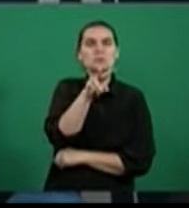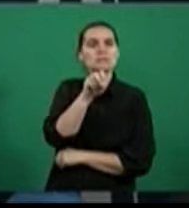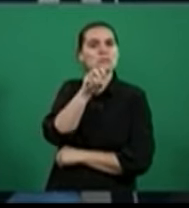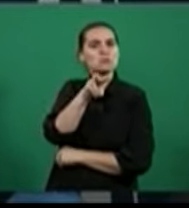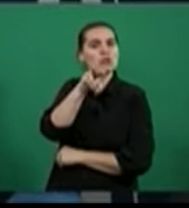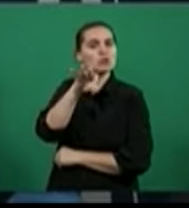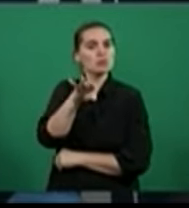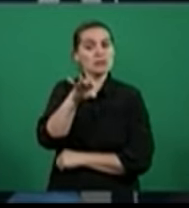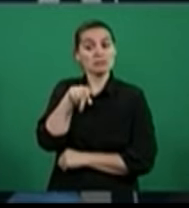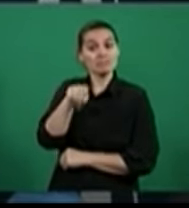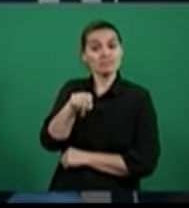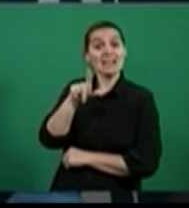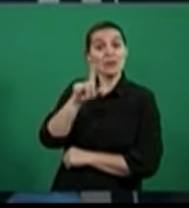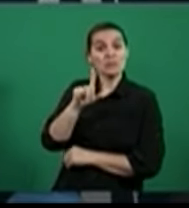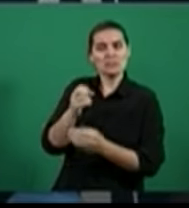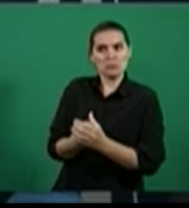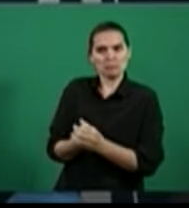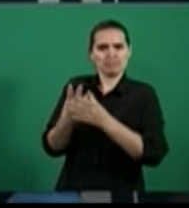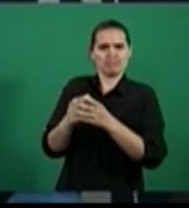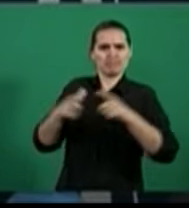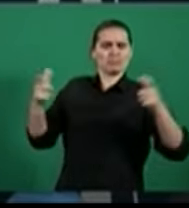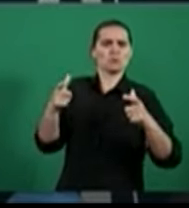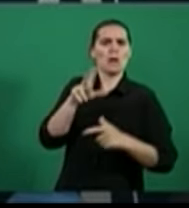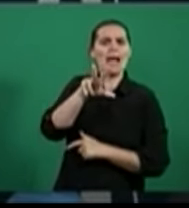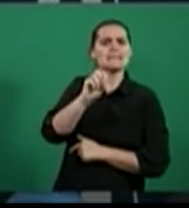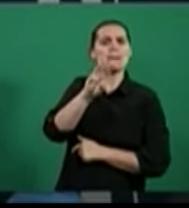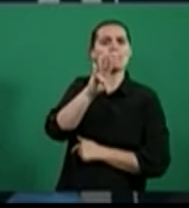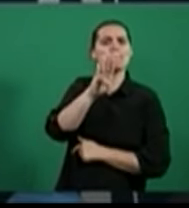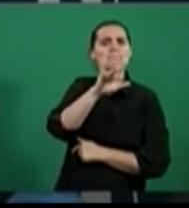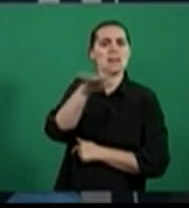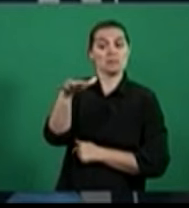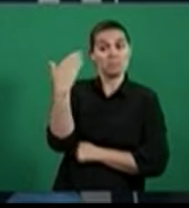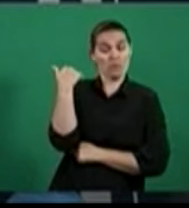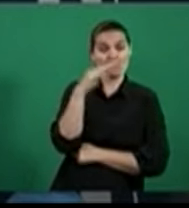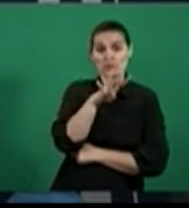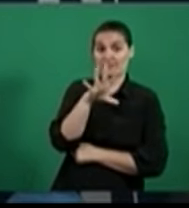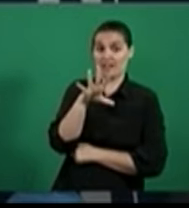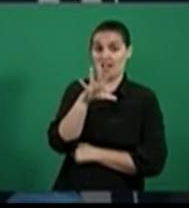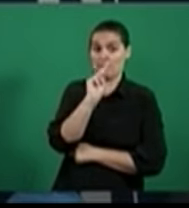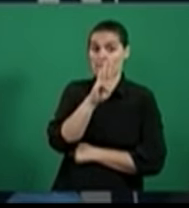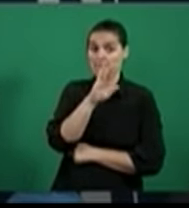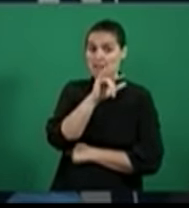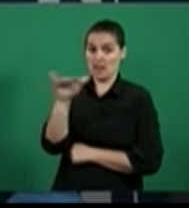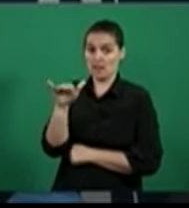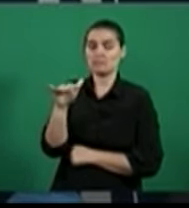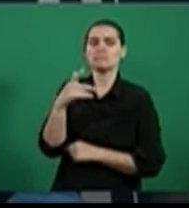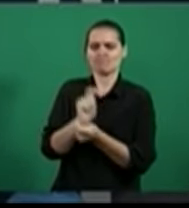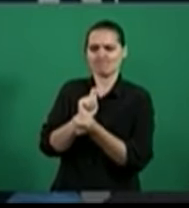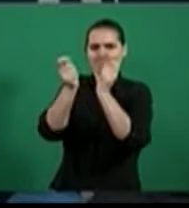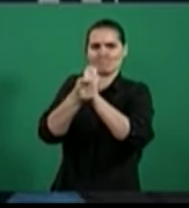we expanded liquidity from about 45 billion to about 80 billion with the drawdown of the sterilization deposit account, which is Treasury's